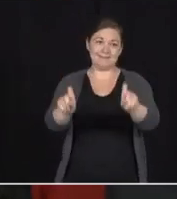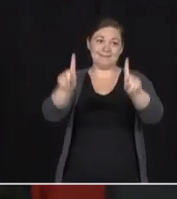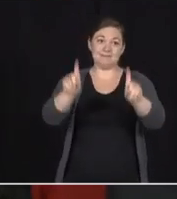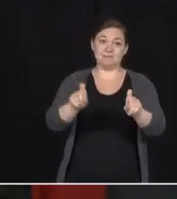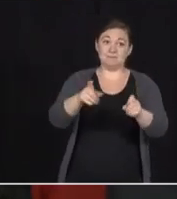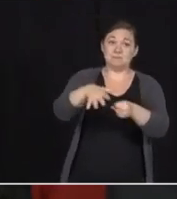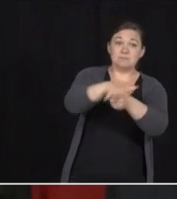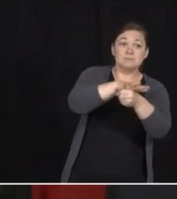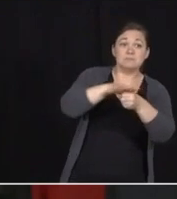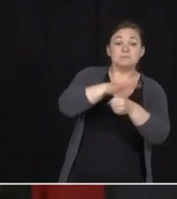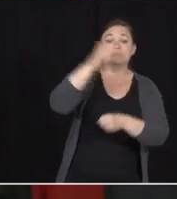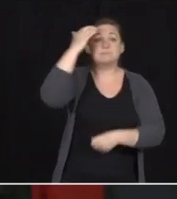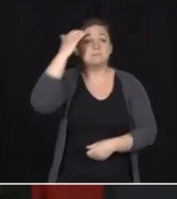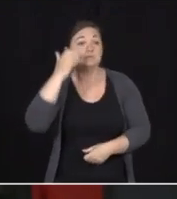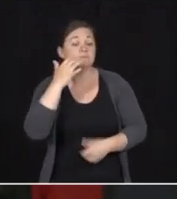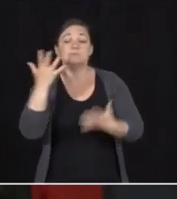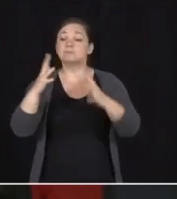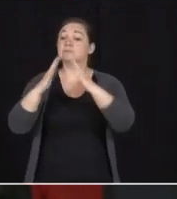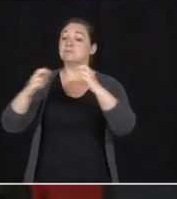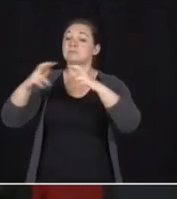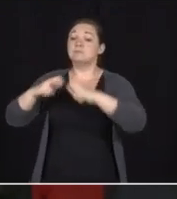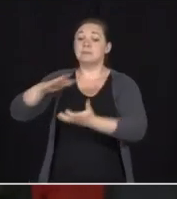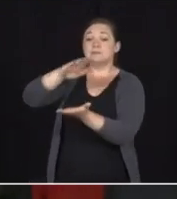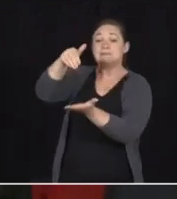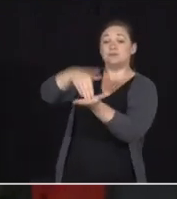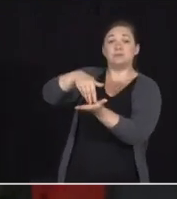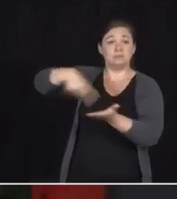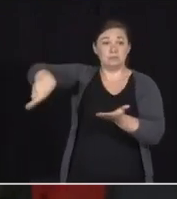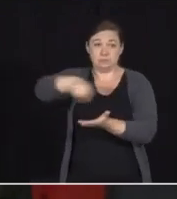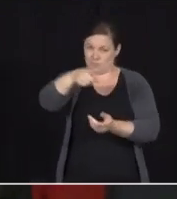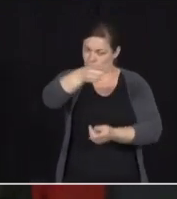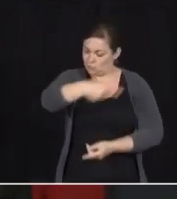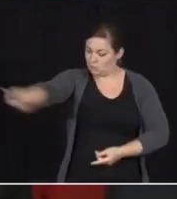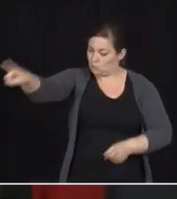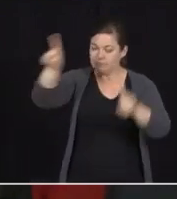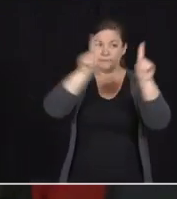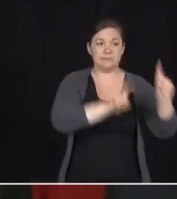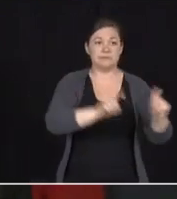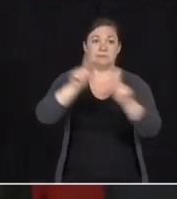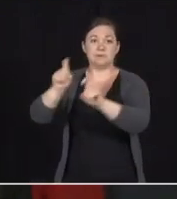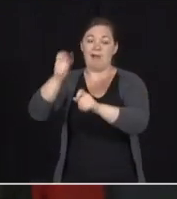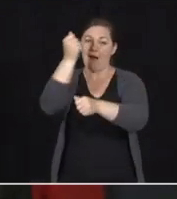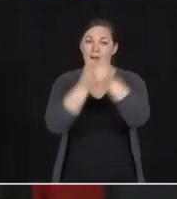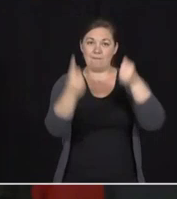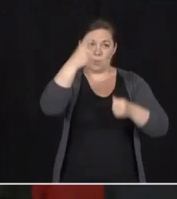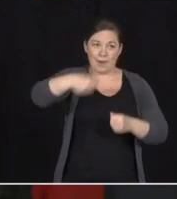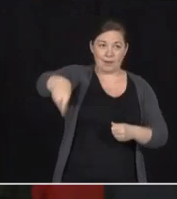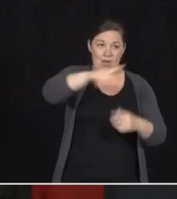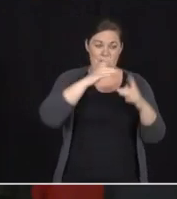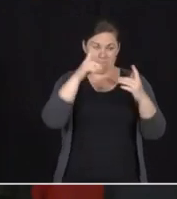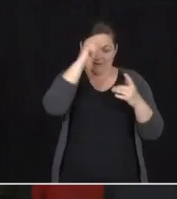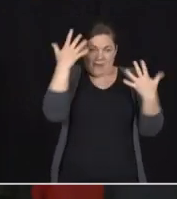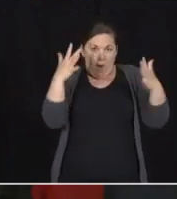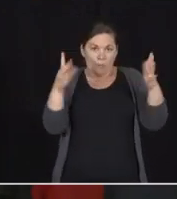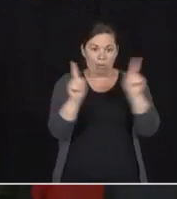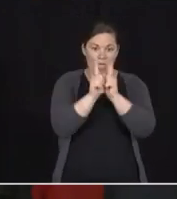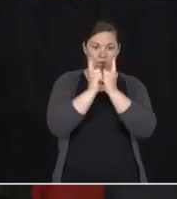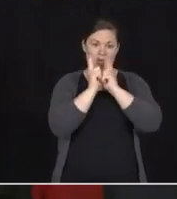assessment center and get tested. And I encourage anyone who's been in large gatherings like that and some of the stuff that was going on